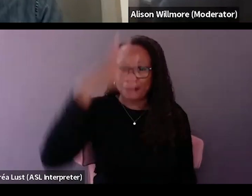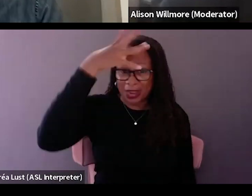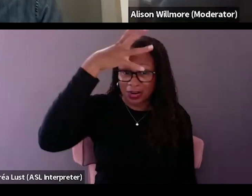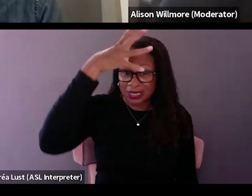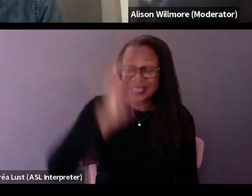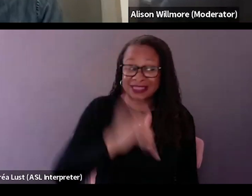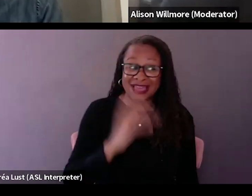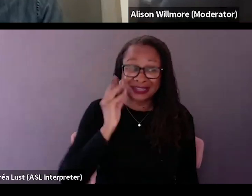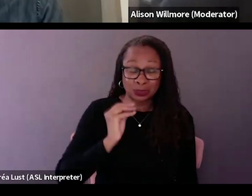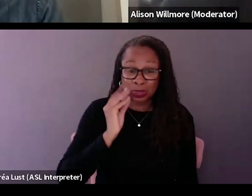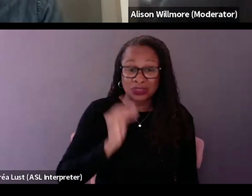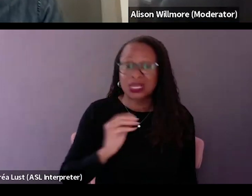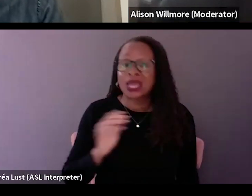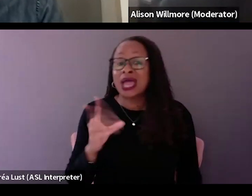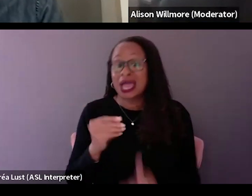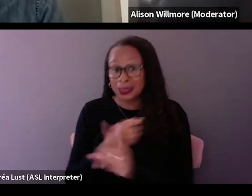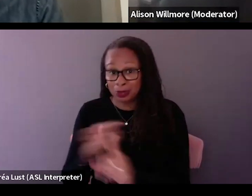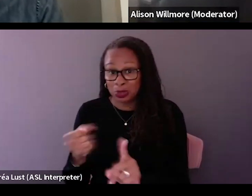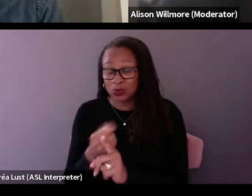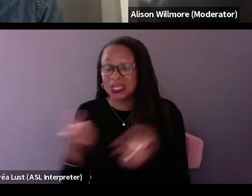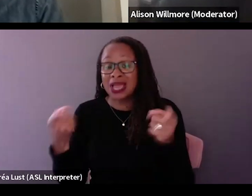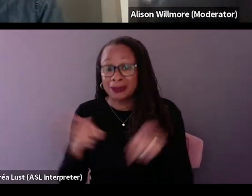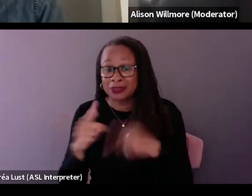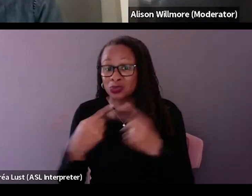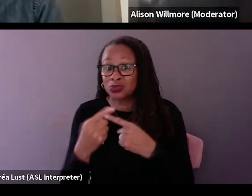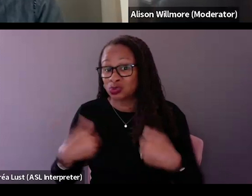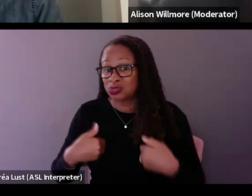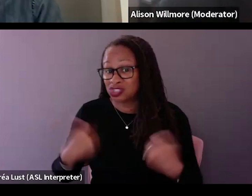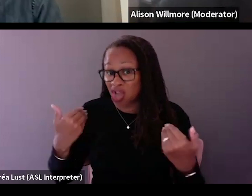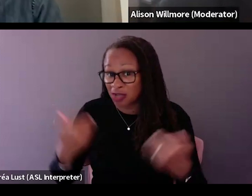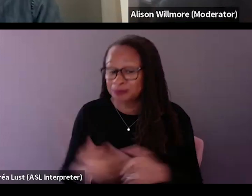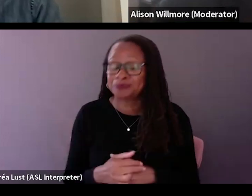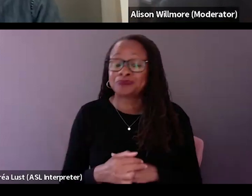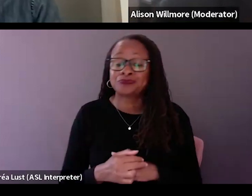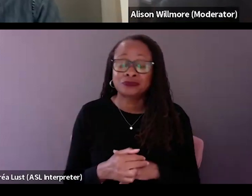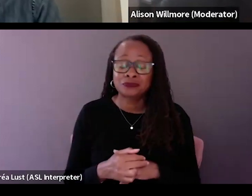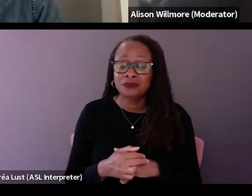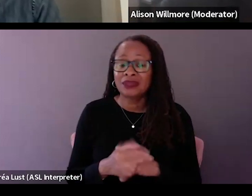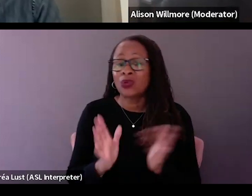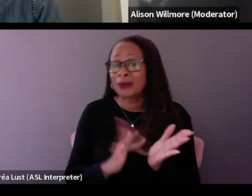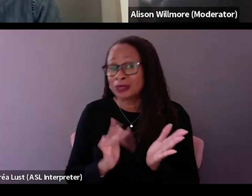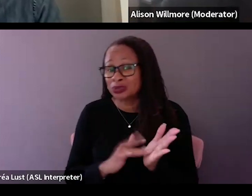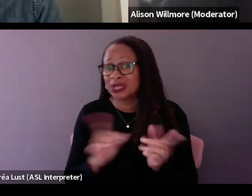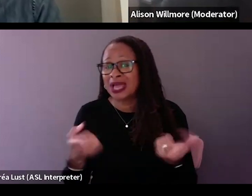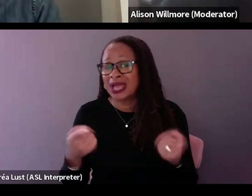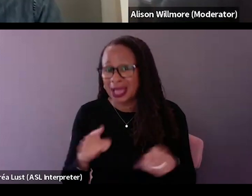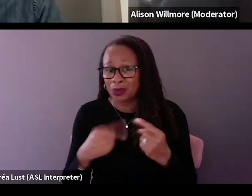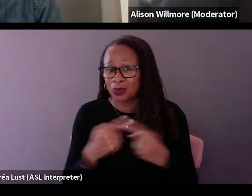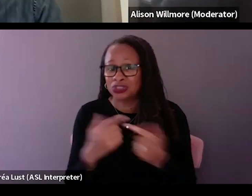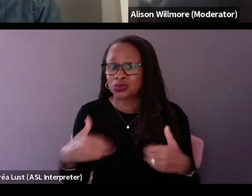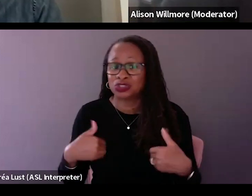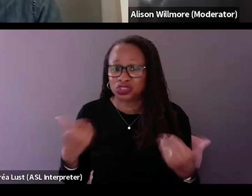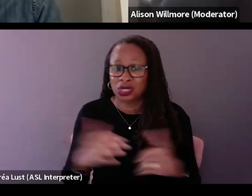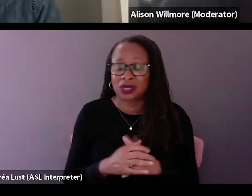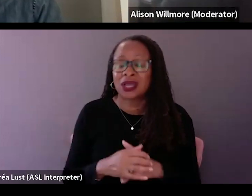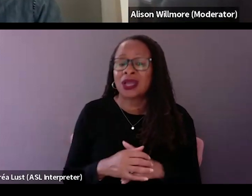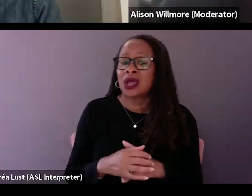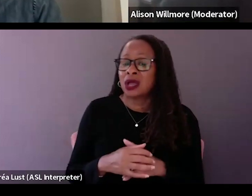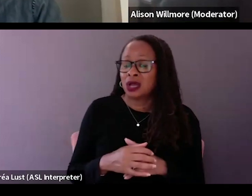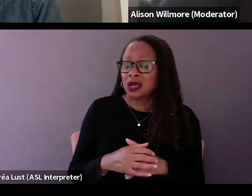was young. And then especially what we call the stolen tape. We don't call it the sex tape because it was never intended to be a sex